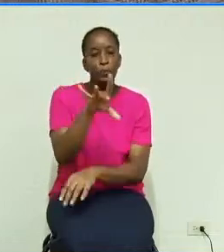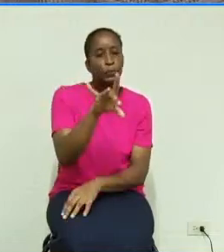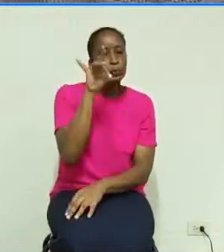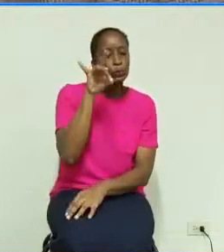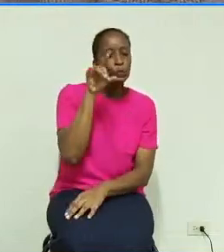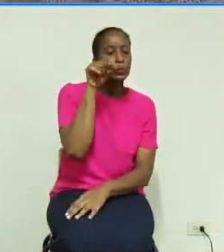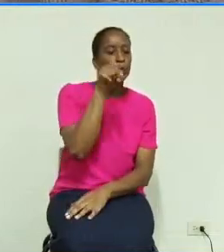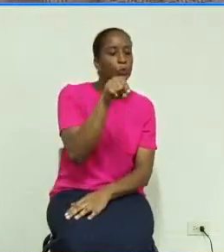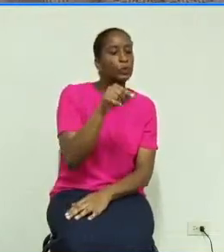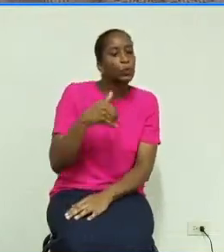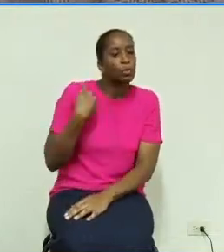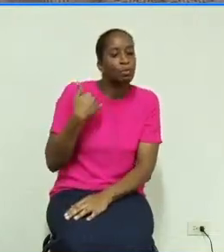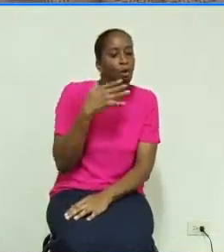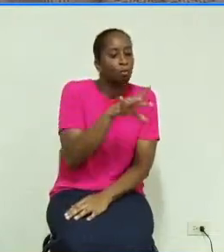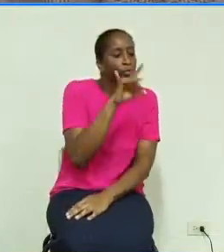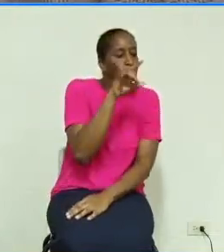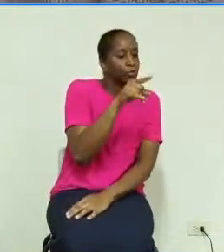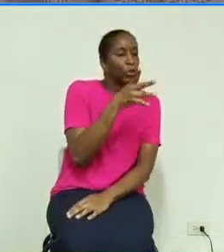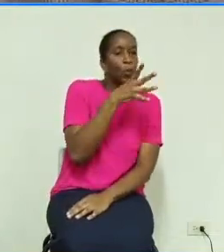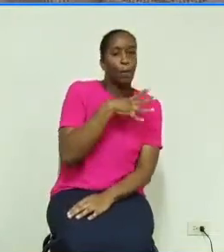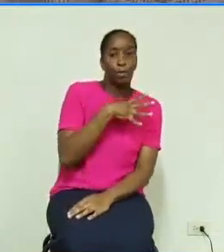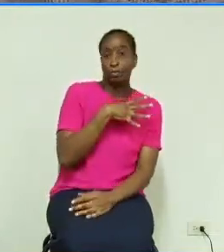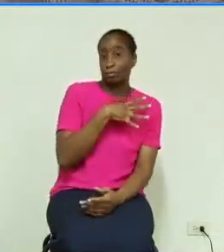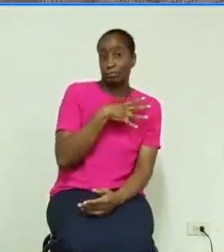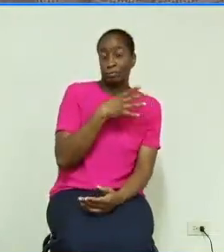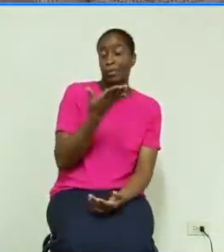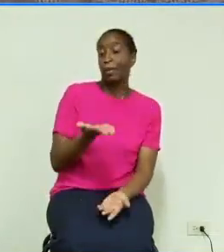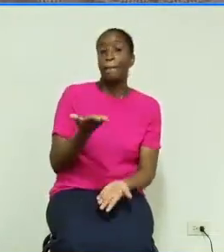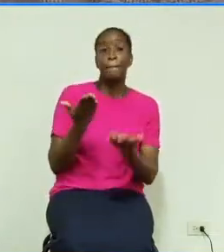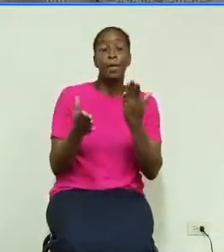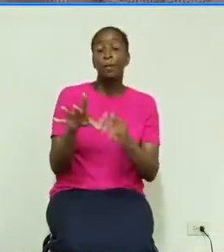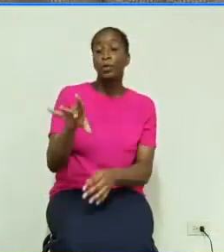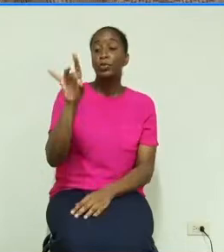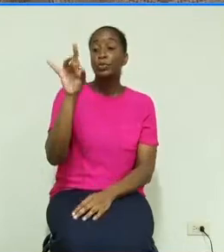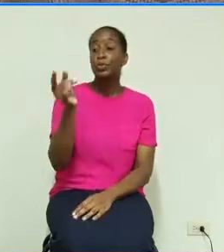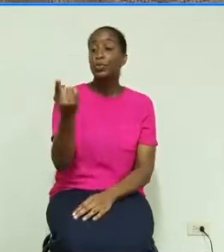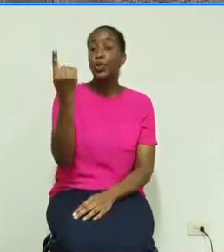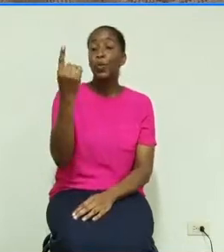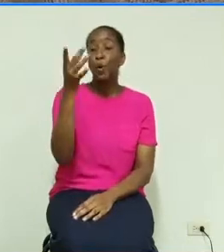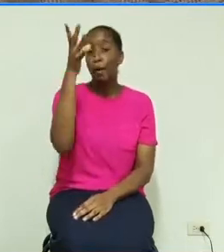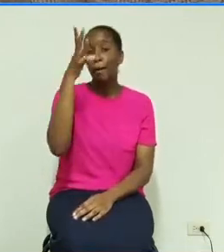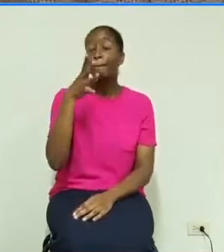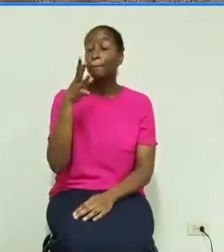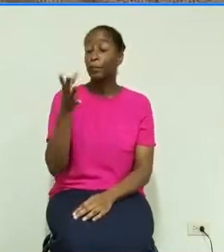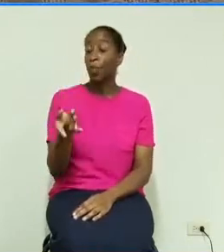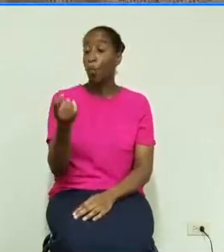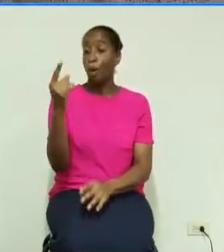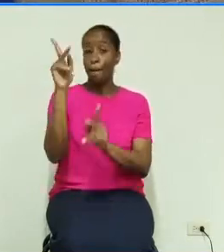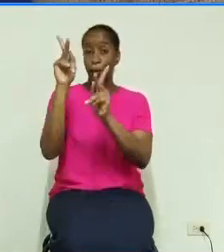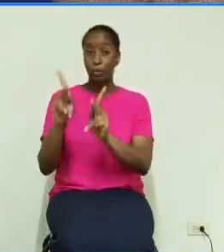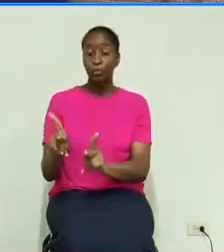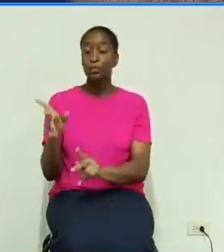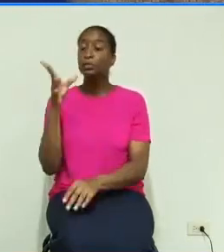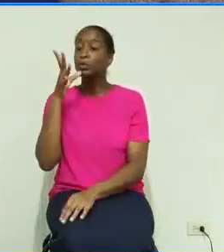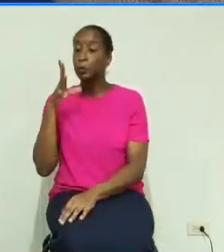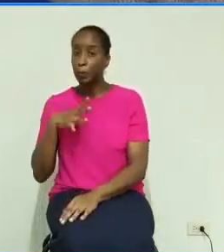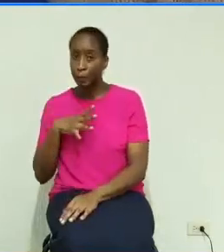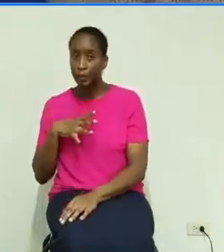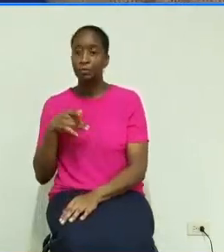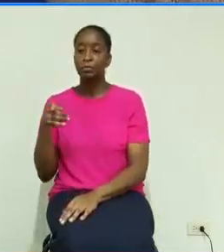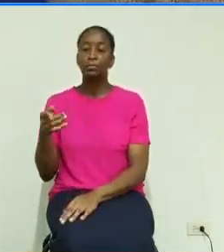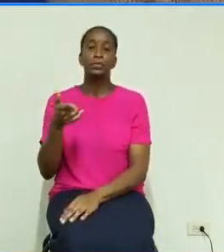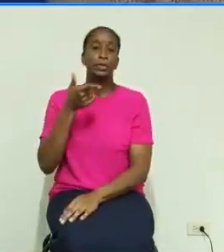identifies as being necessary. And there might be others. But at the end of the day,